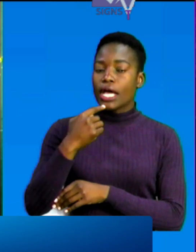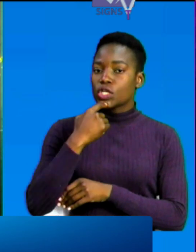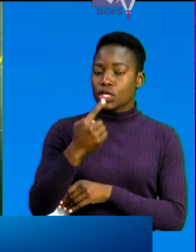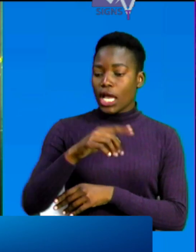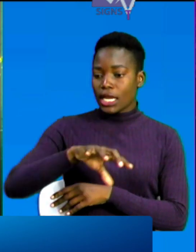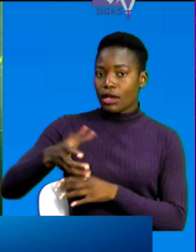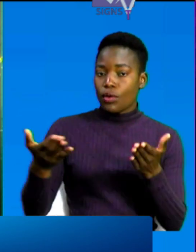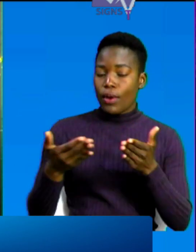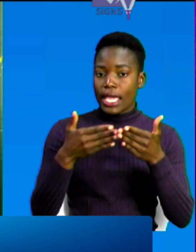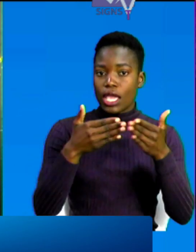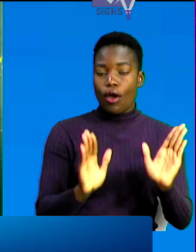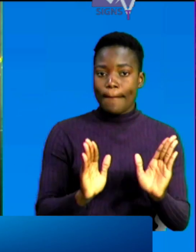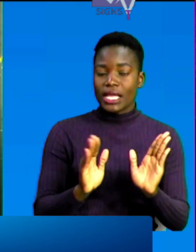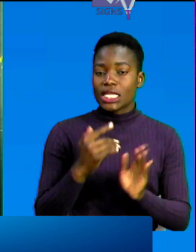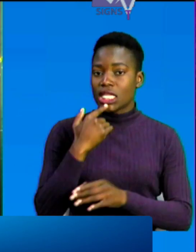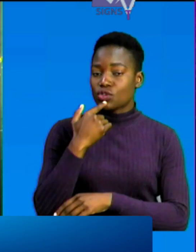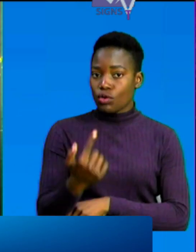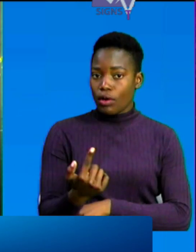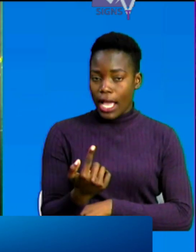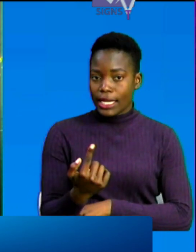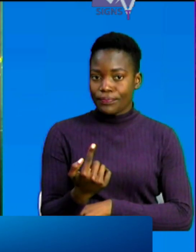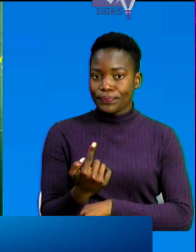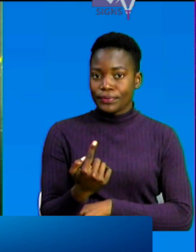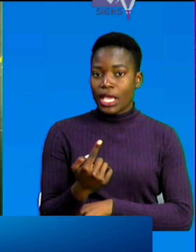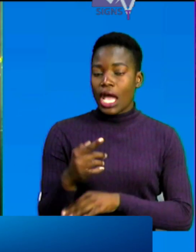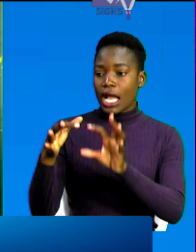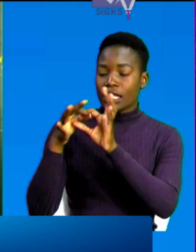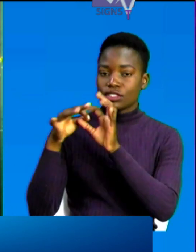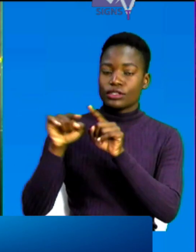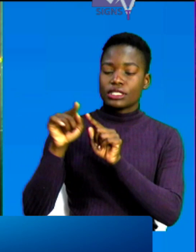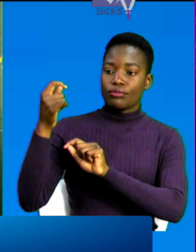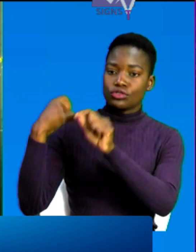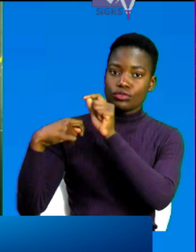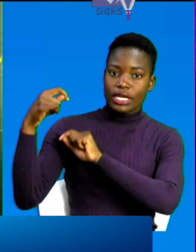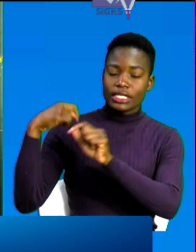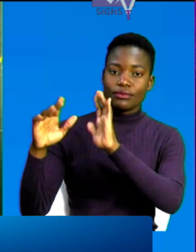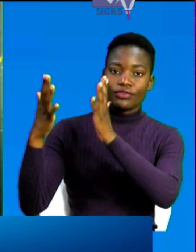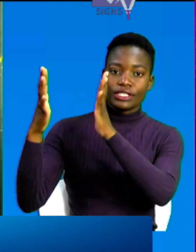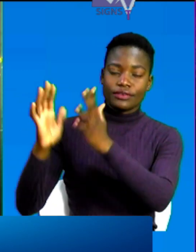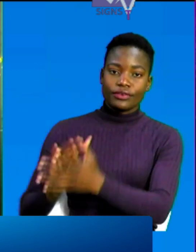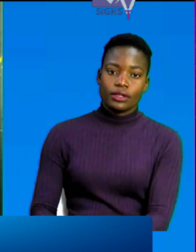he officially opened the Turkana Cultural and Tourism Festival.